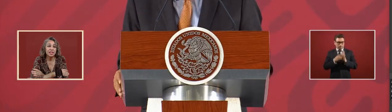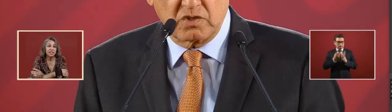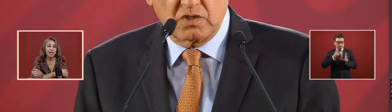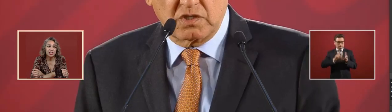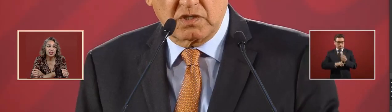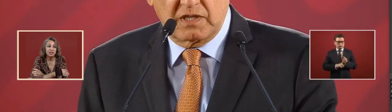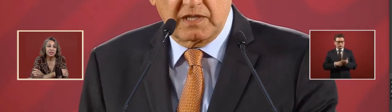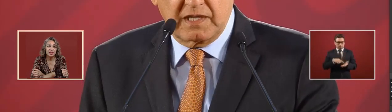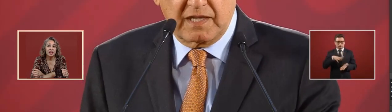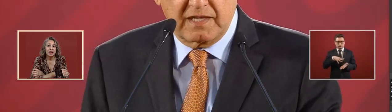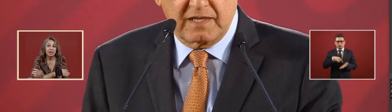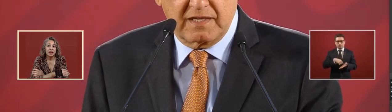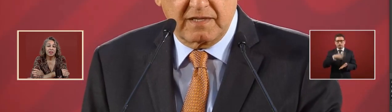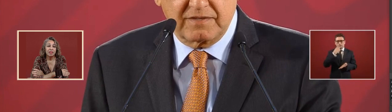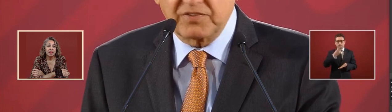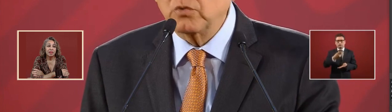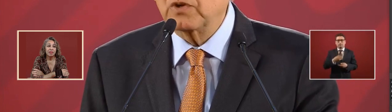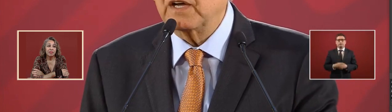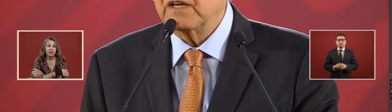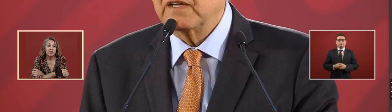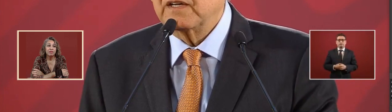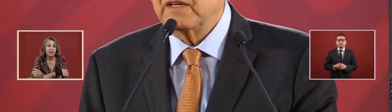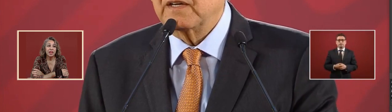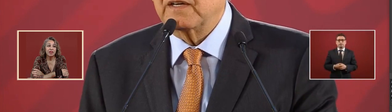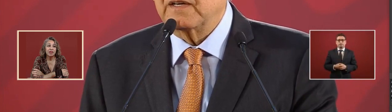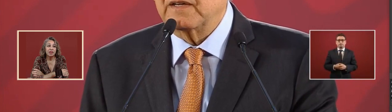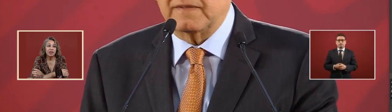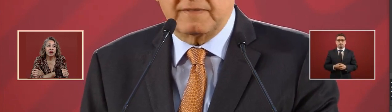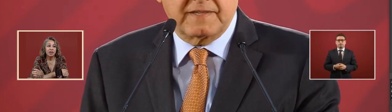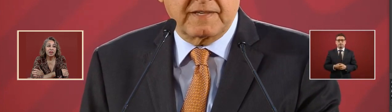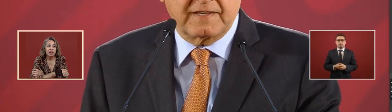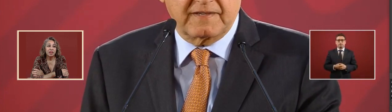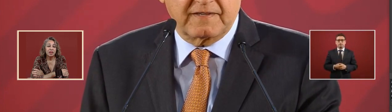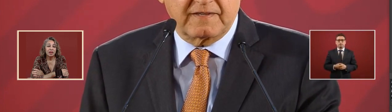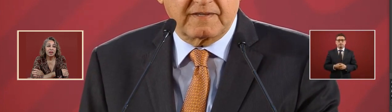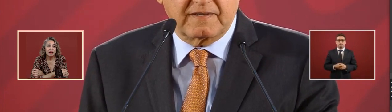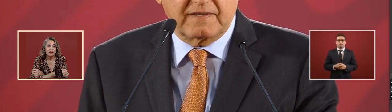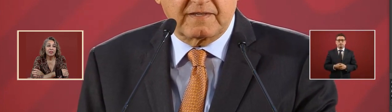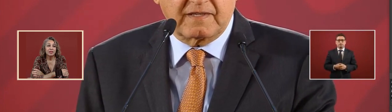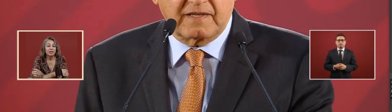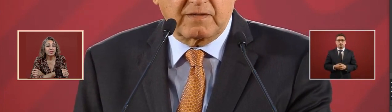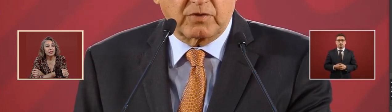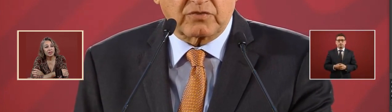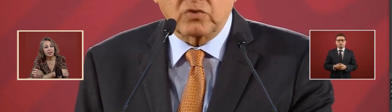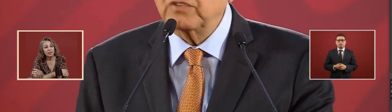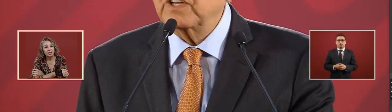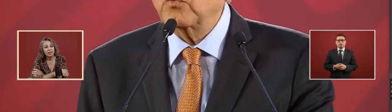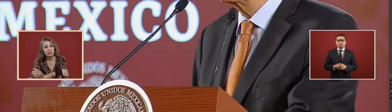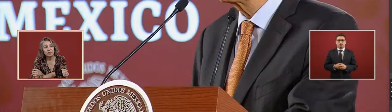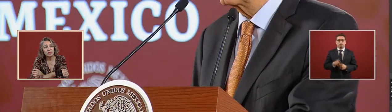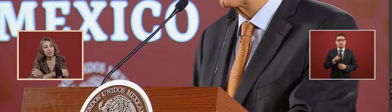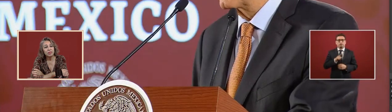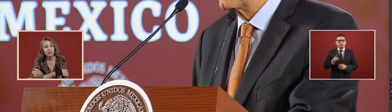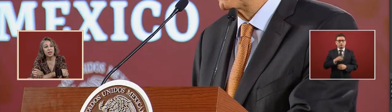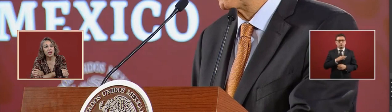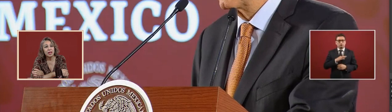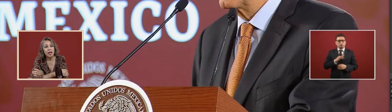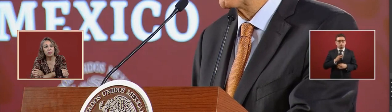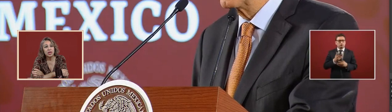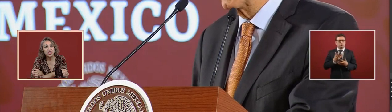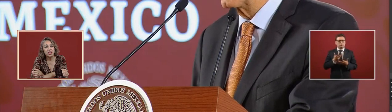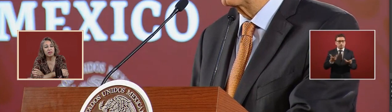in its statutes the figure de la elaboración de encuestas for